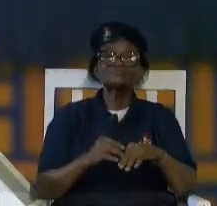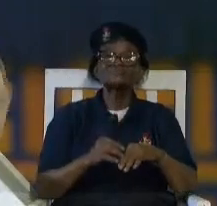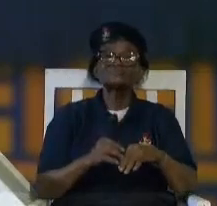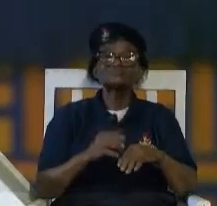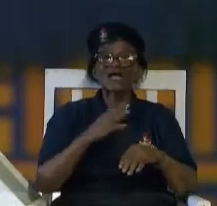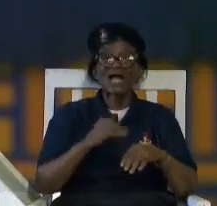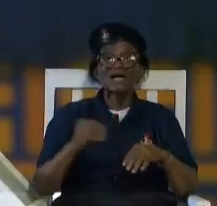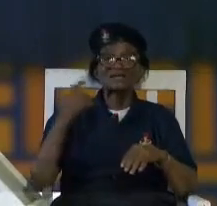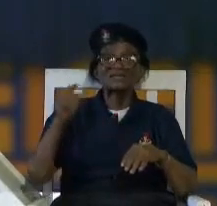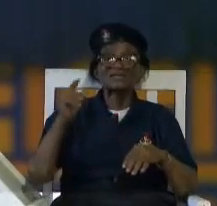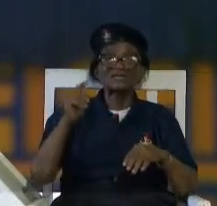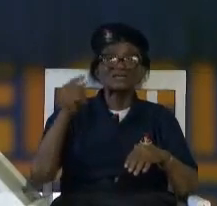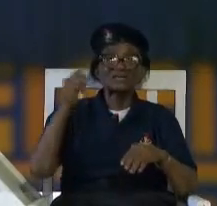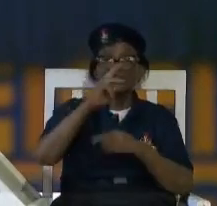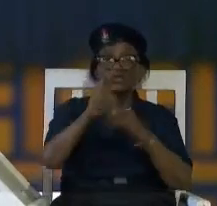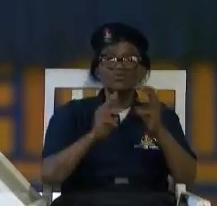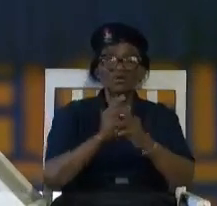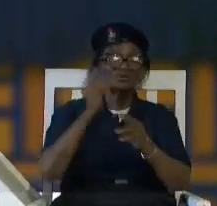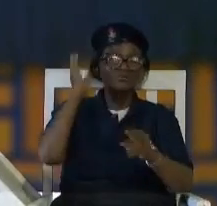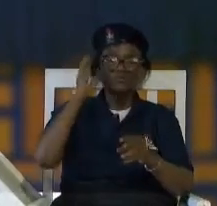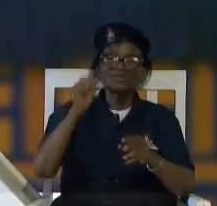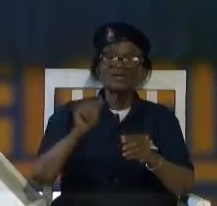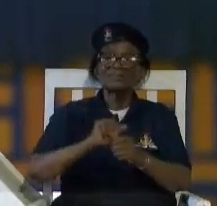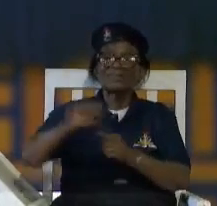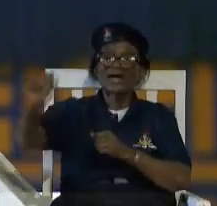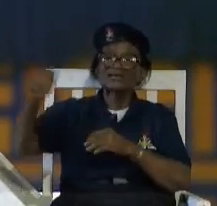And the world will pass away.